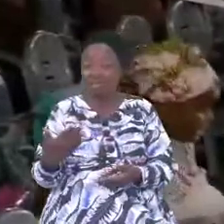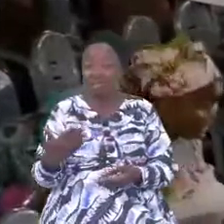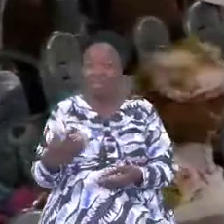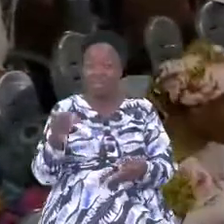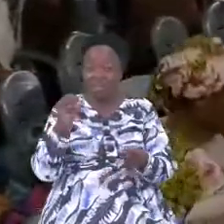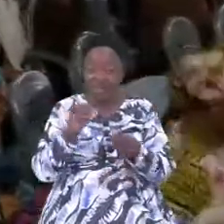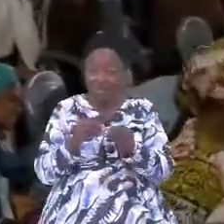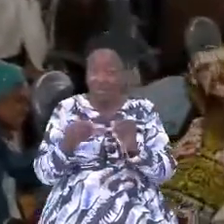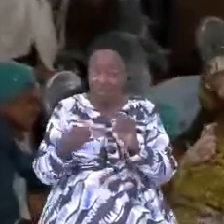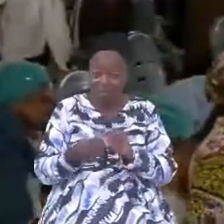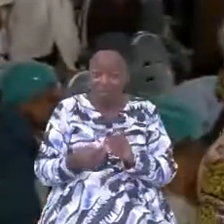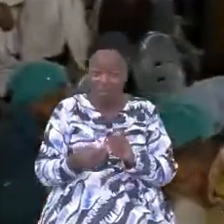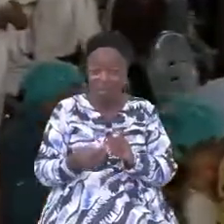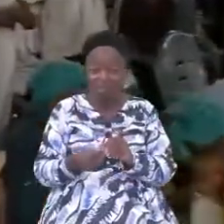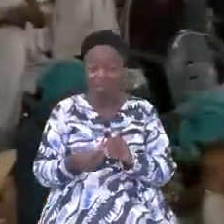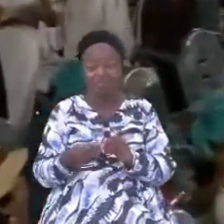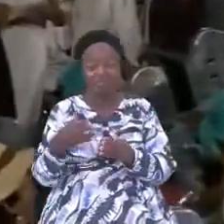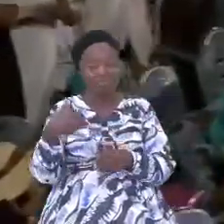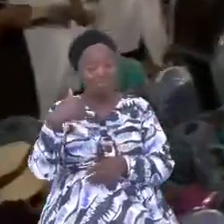Signal to me.